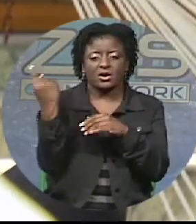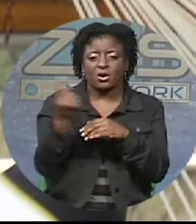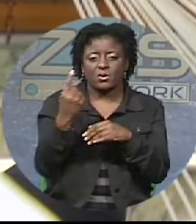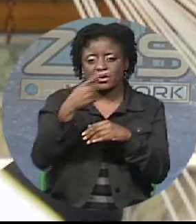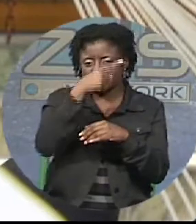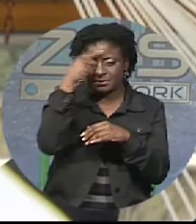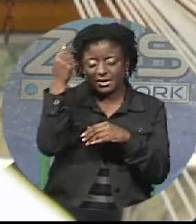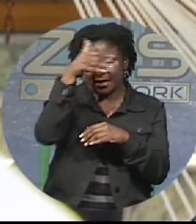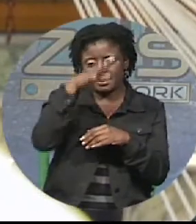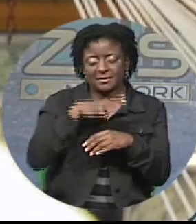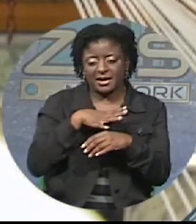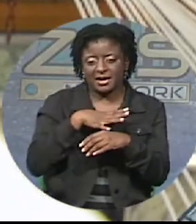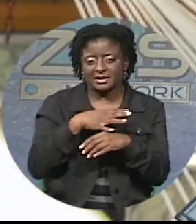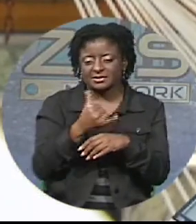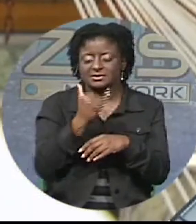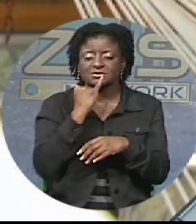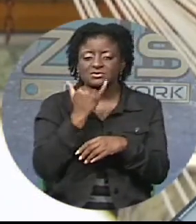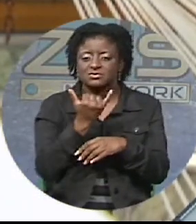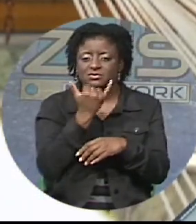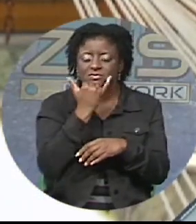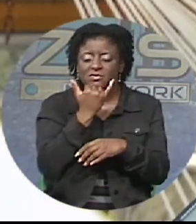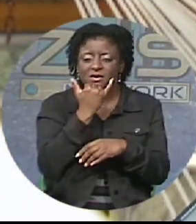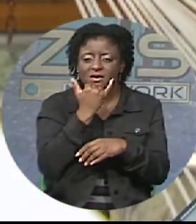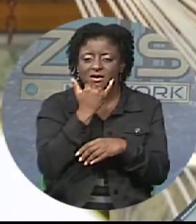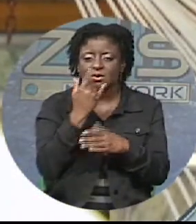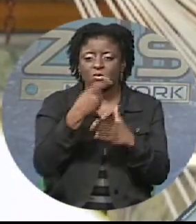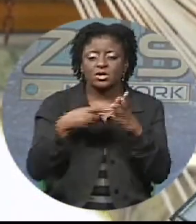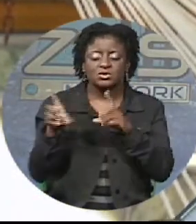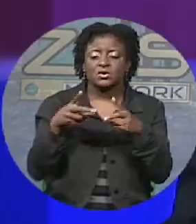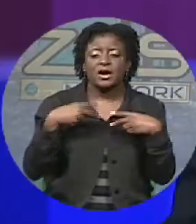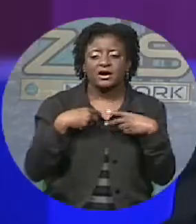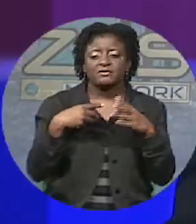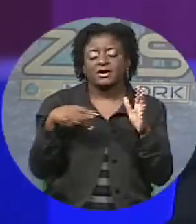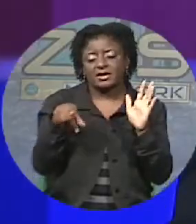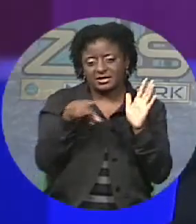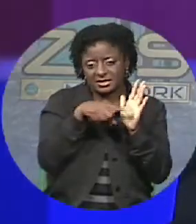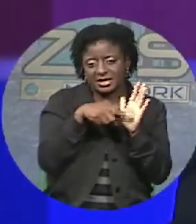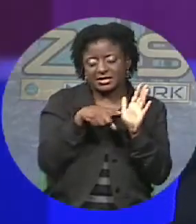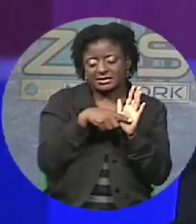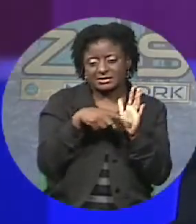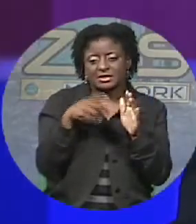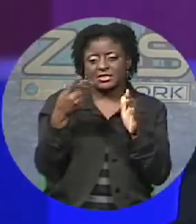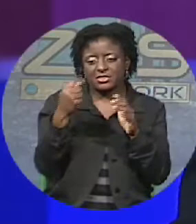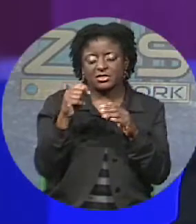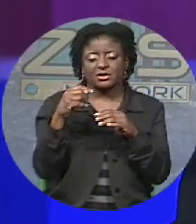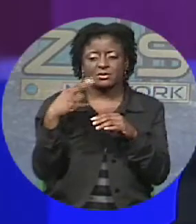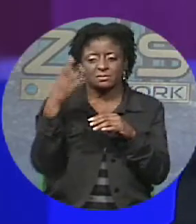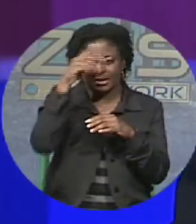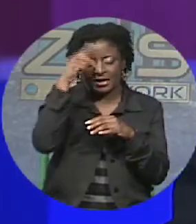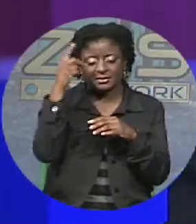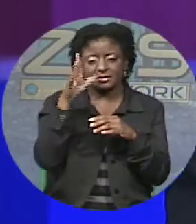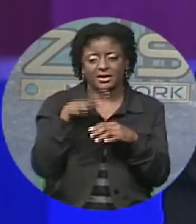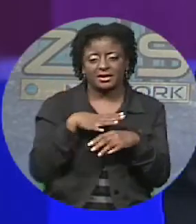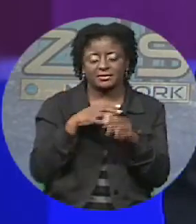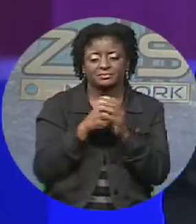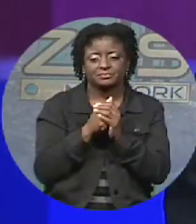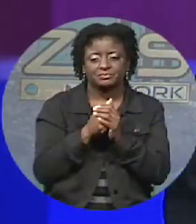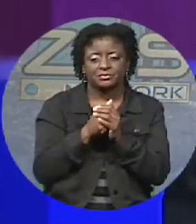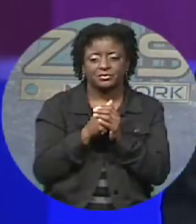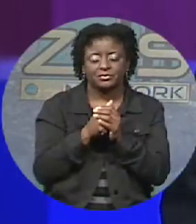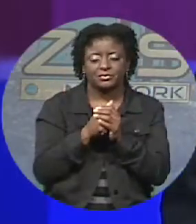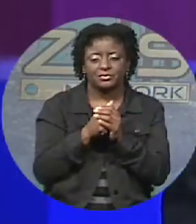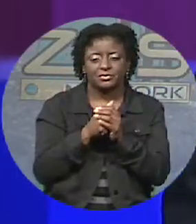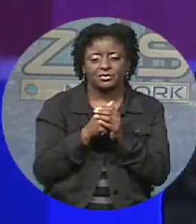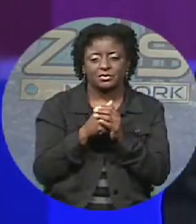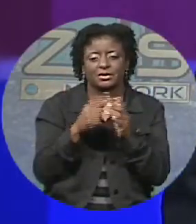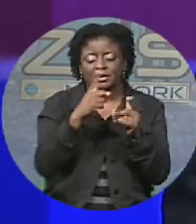corrupt? What do we have against our race? Now, Minister Wilchcombe also hit back at Rollins after Rollins